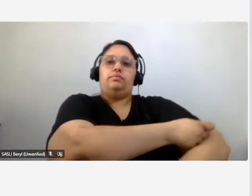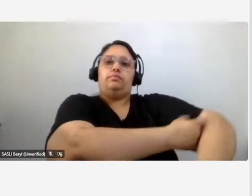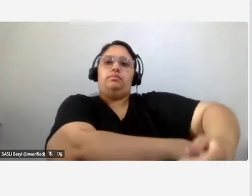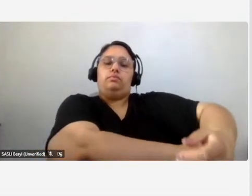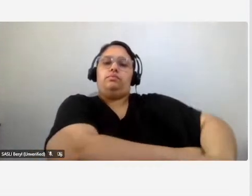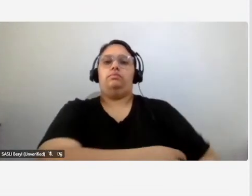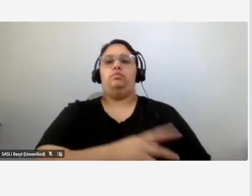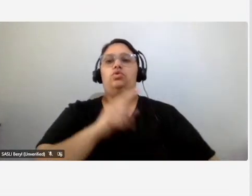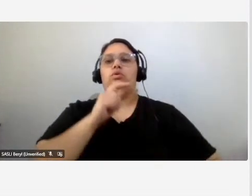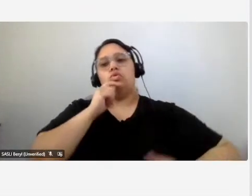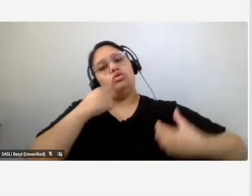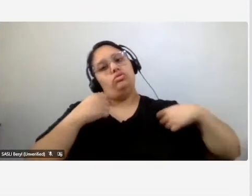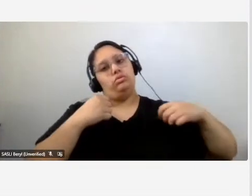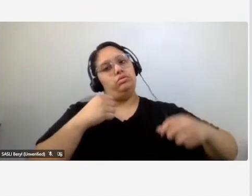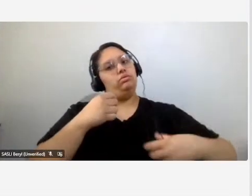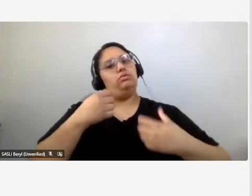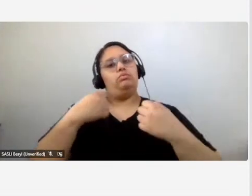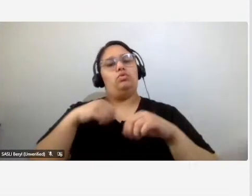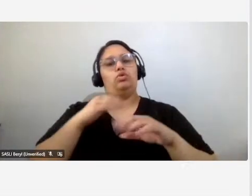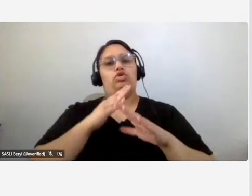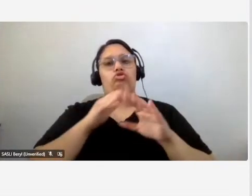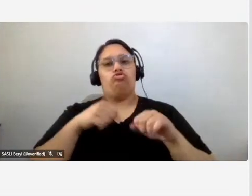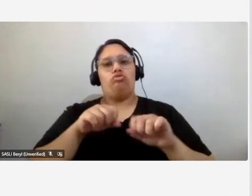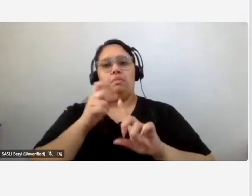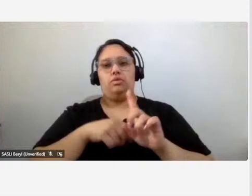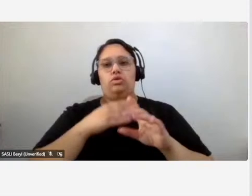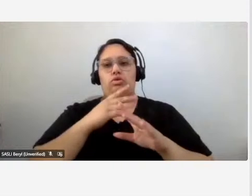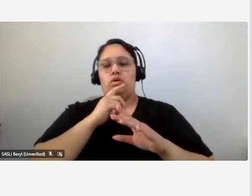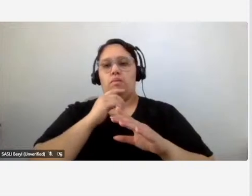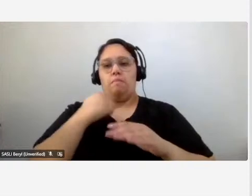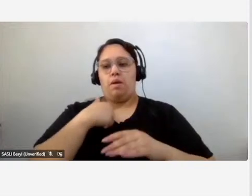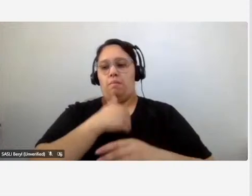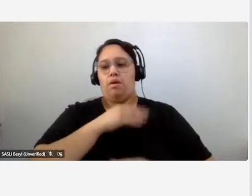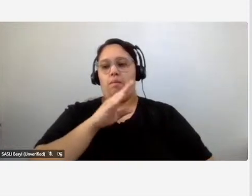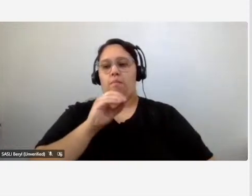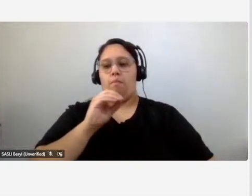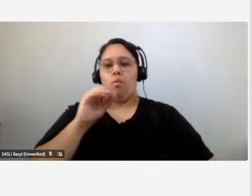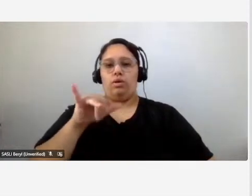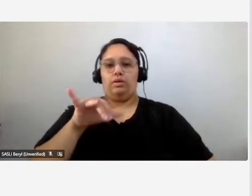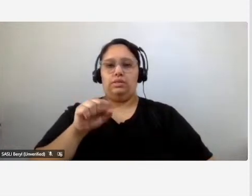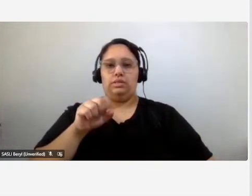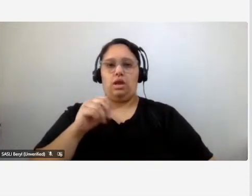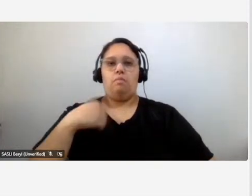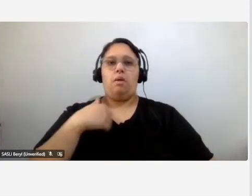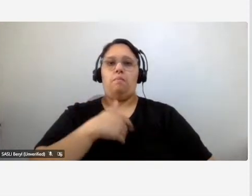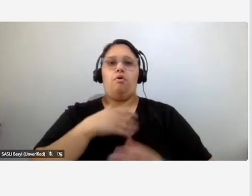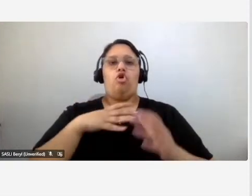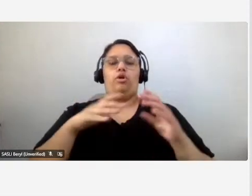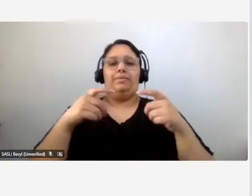Good morning, Chairperson, and good morning, colleagues. I am Member Boyson, and I'm a member of this committee.